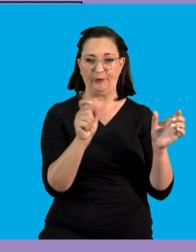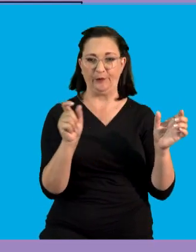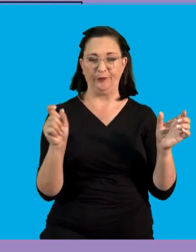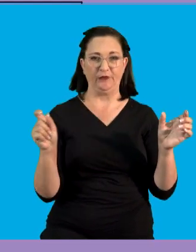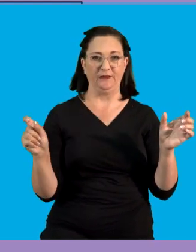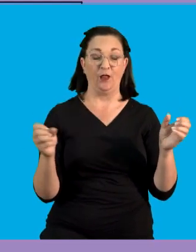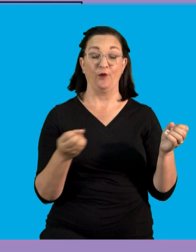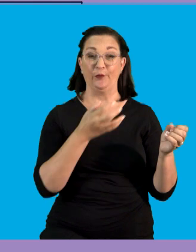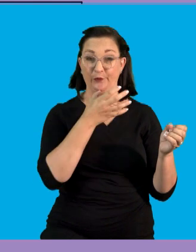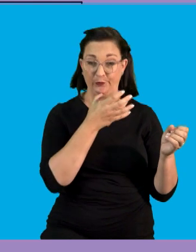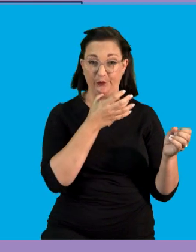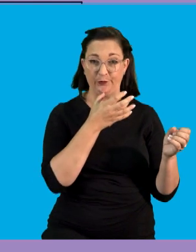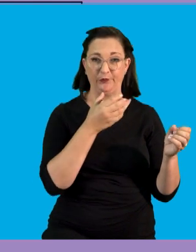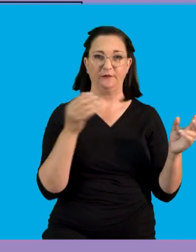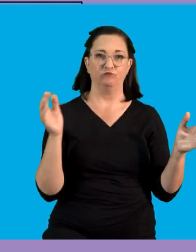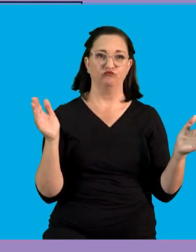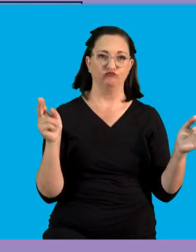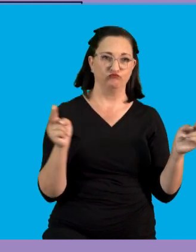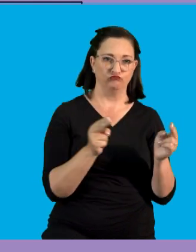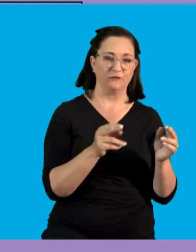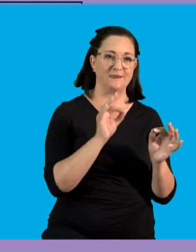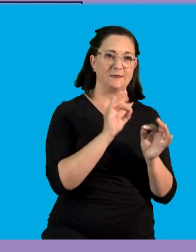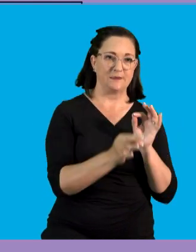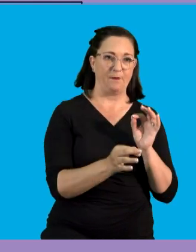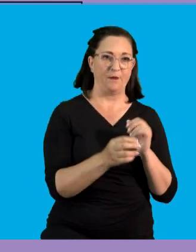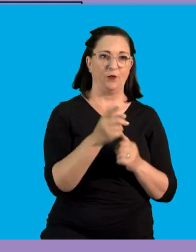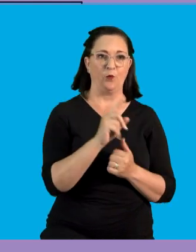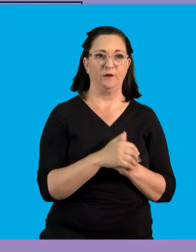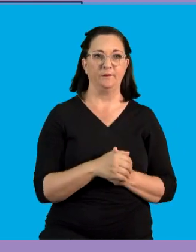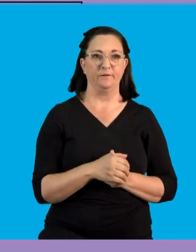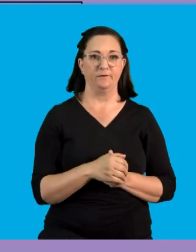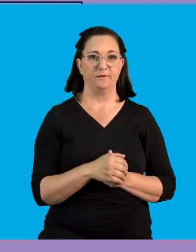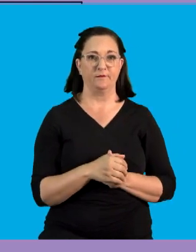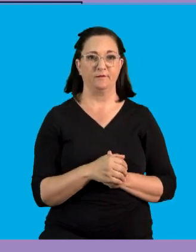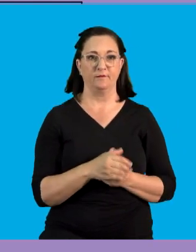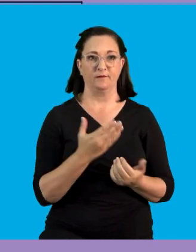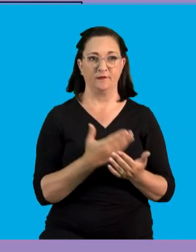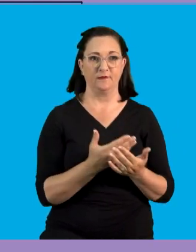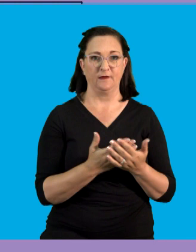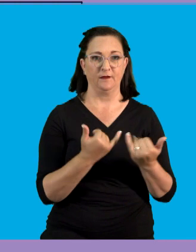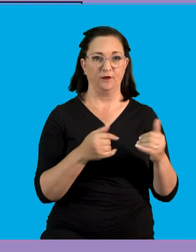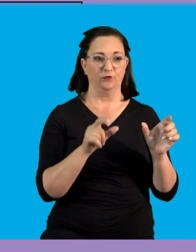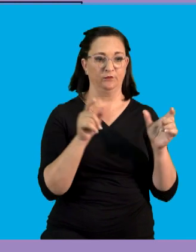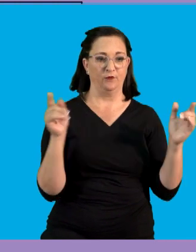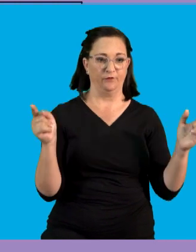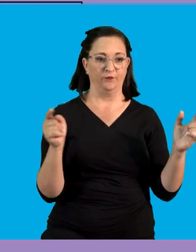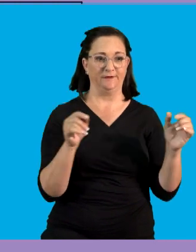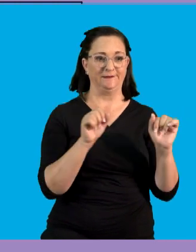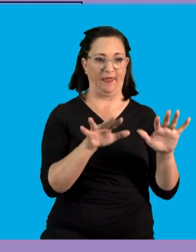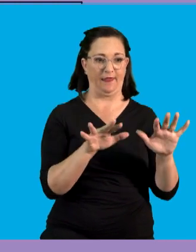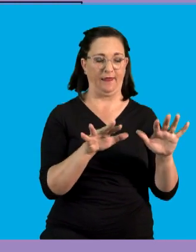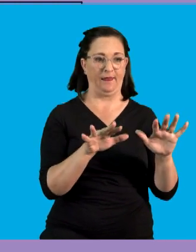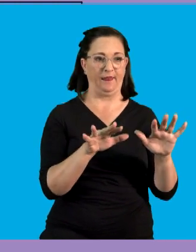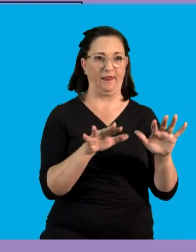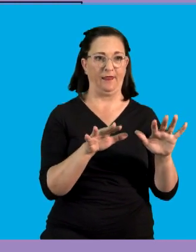do? We simplify. And when I simplify, I can now take that whole and cut it into 10 pieces. And when I